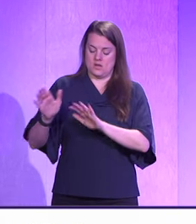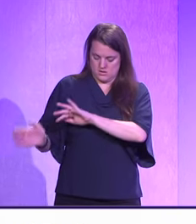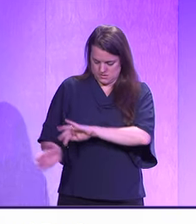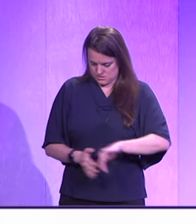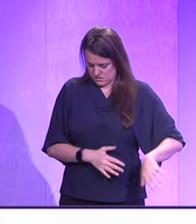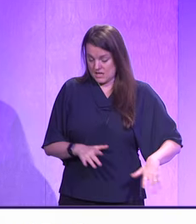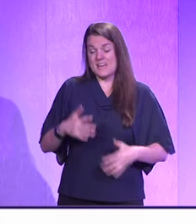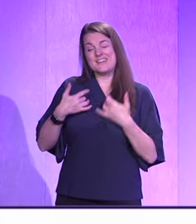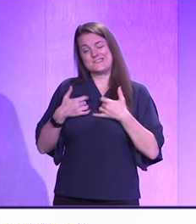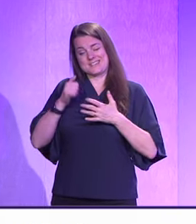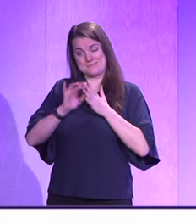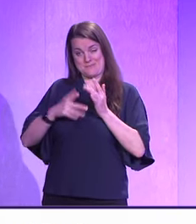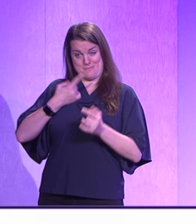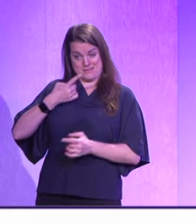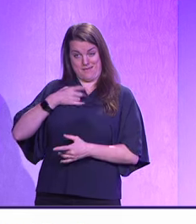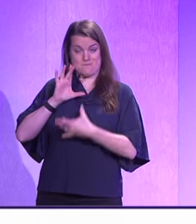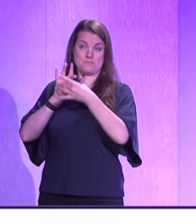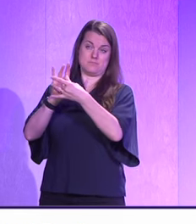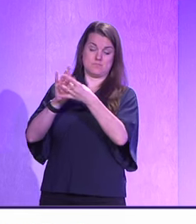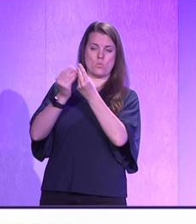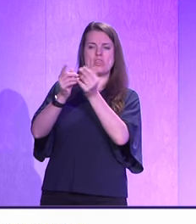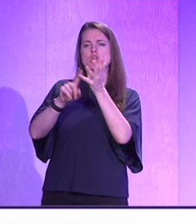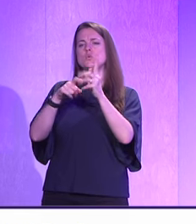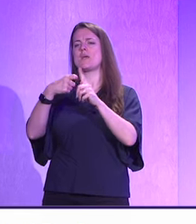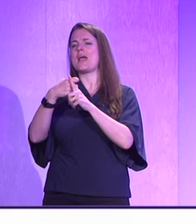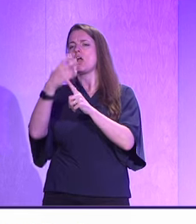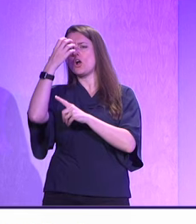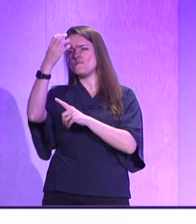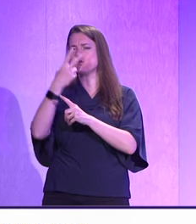had at the UK government back in 2018.